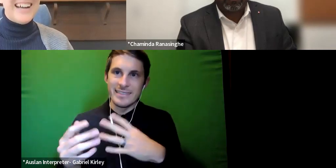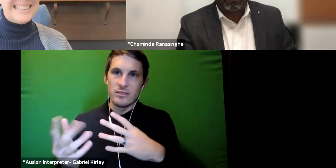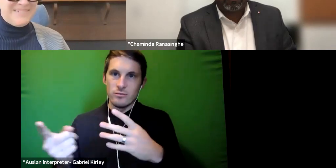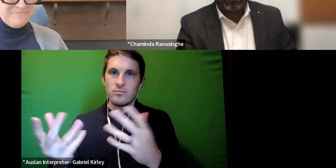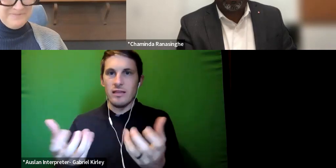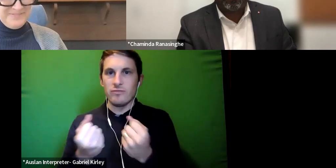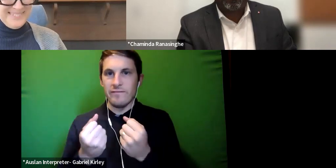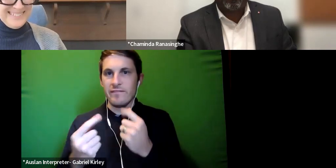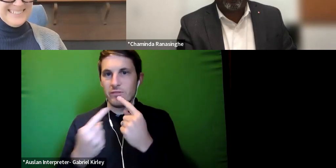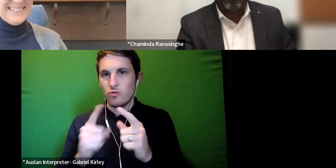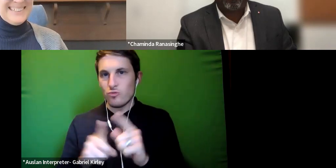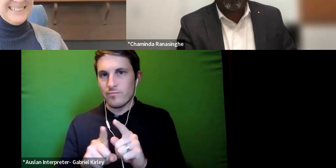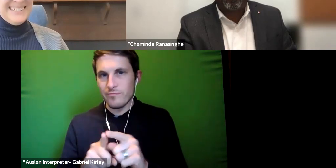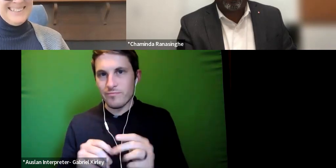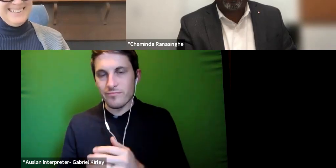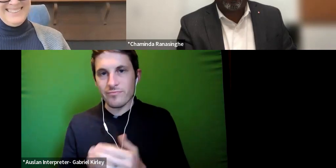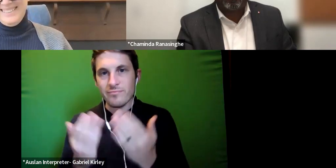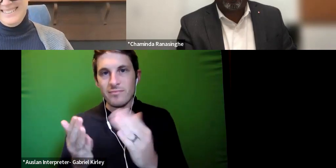I see your hands up.